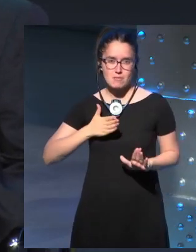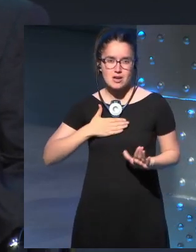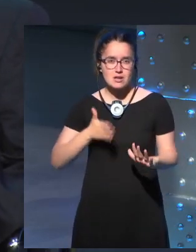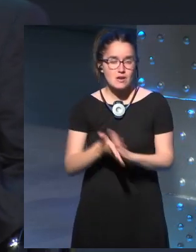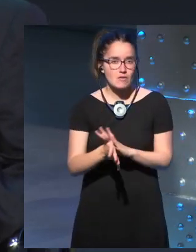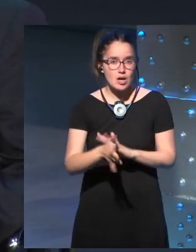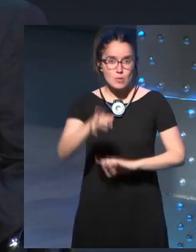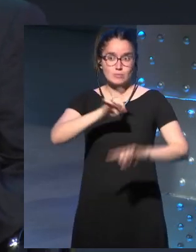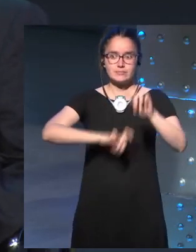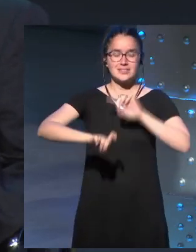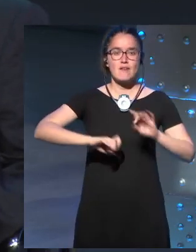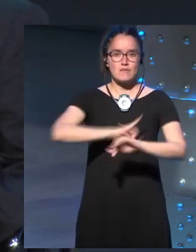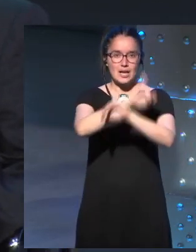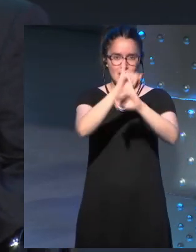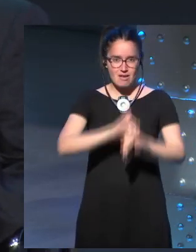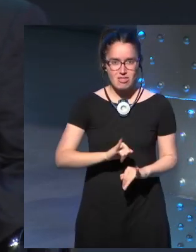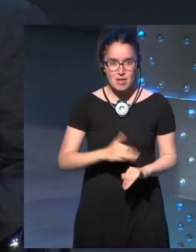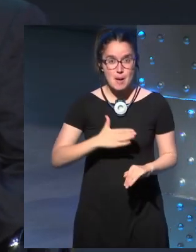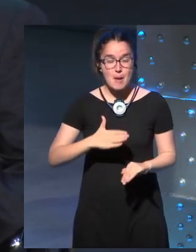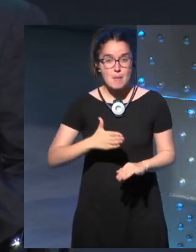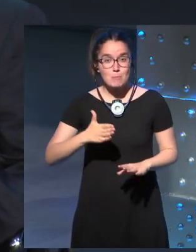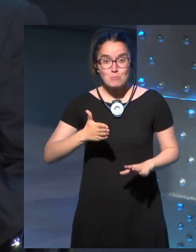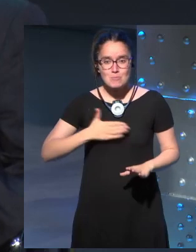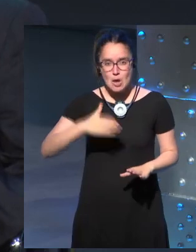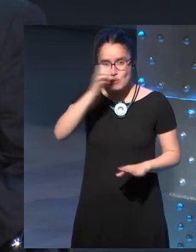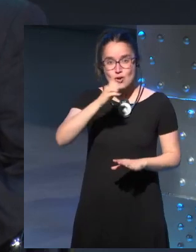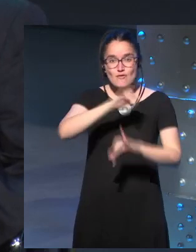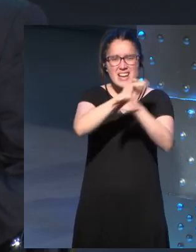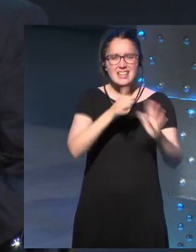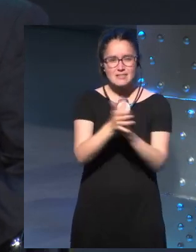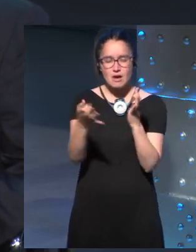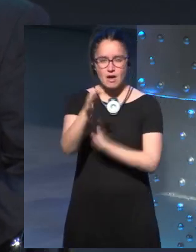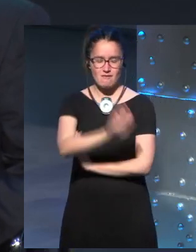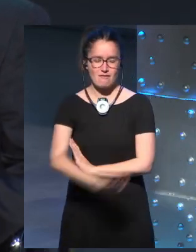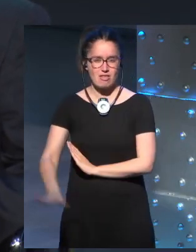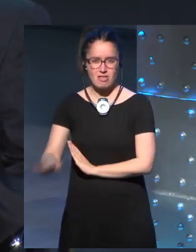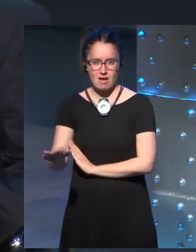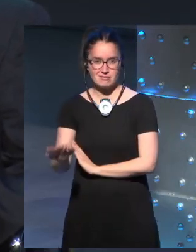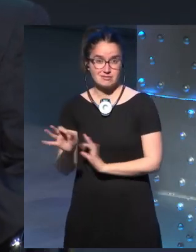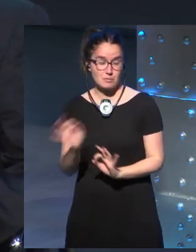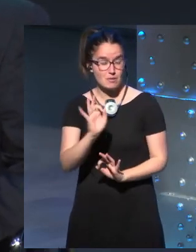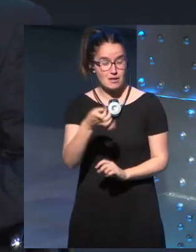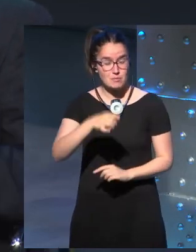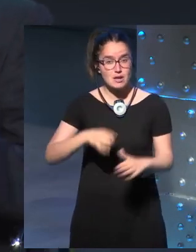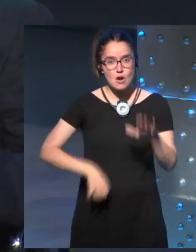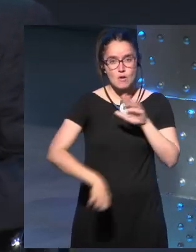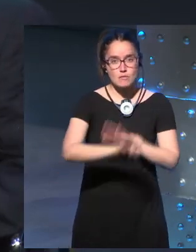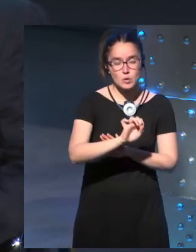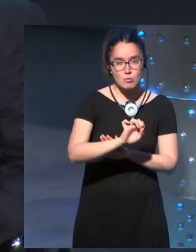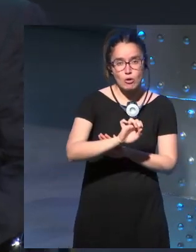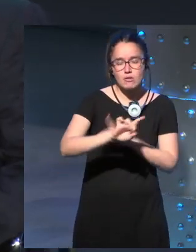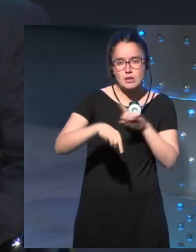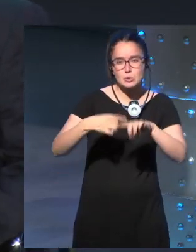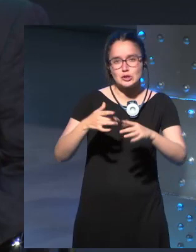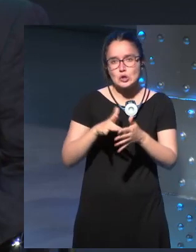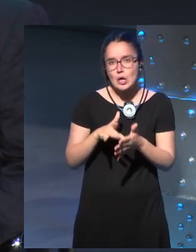me, it's a constant way back to happiness, and happiness is childhood. It's true